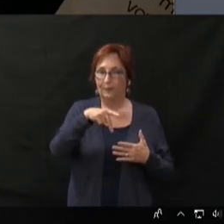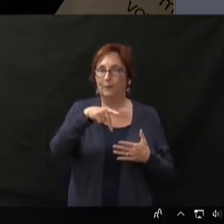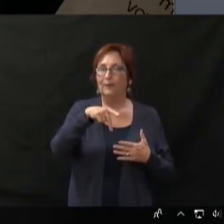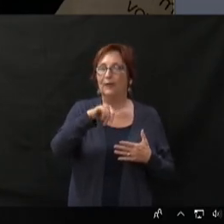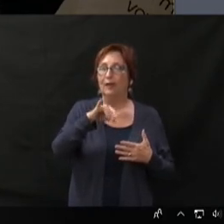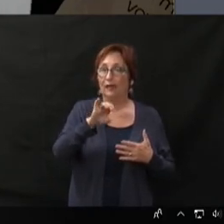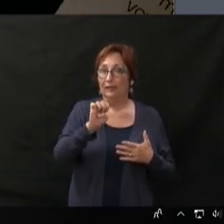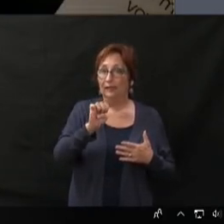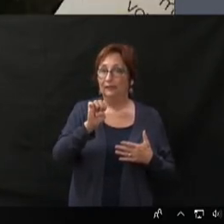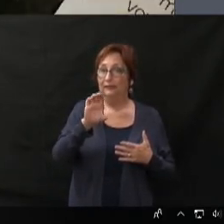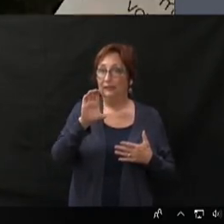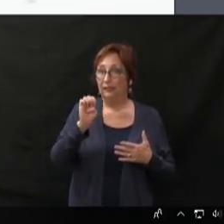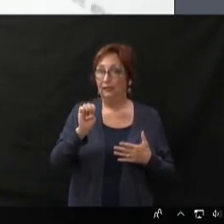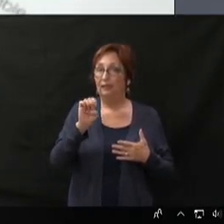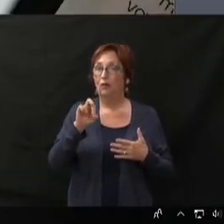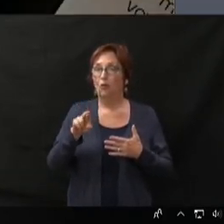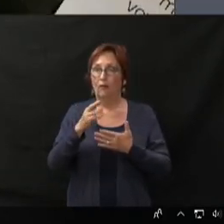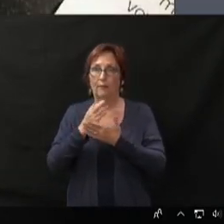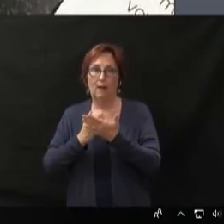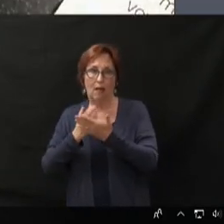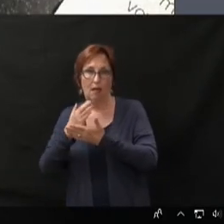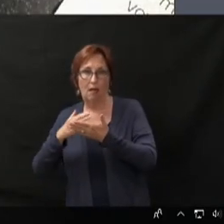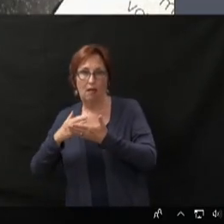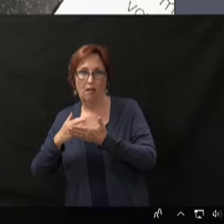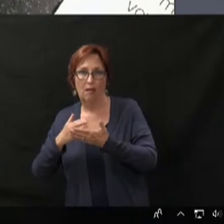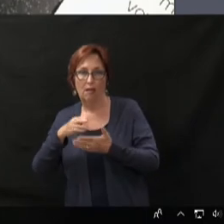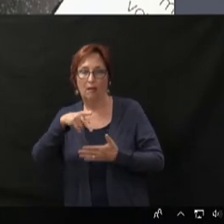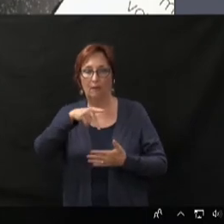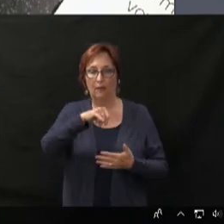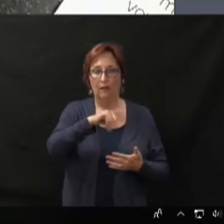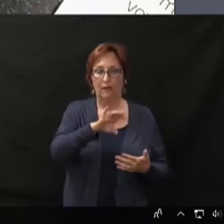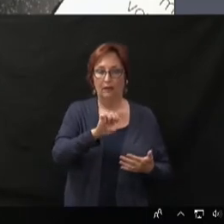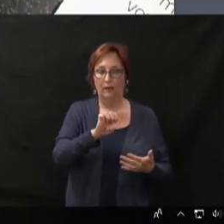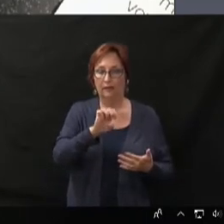pie. We've talked about that a lot this week, piece of pie.